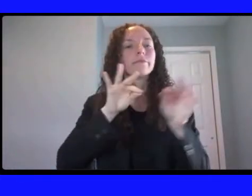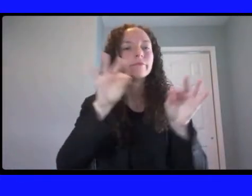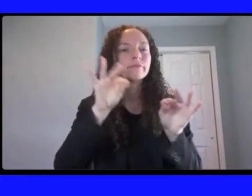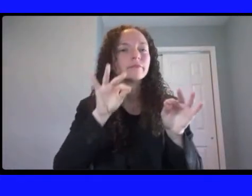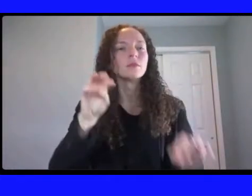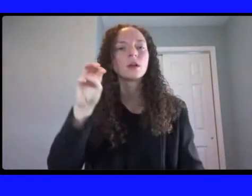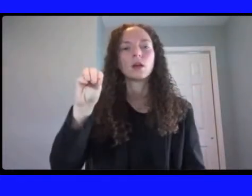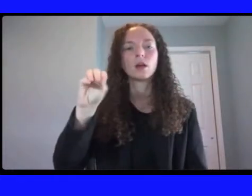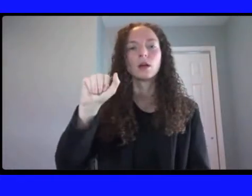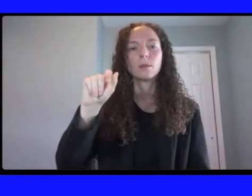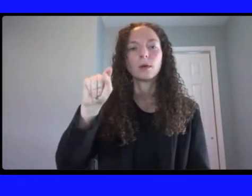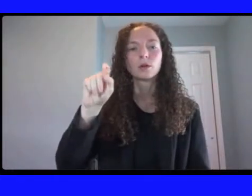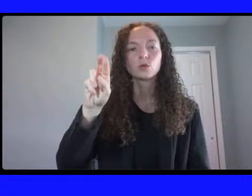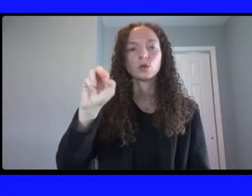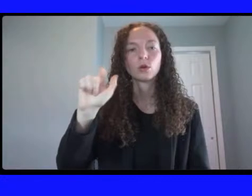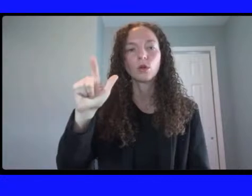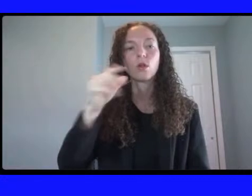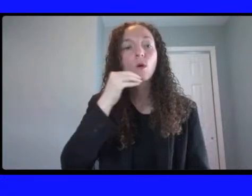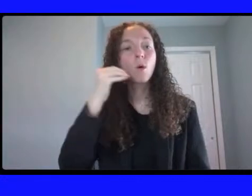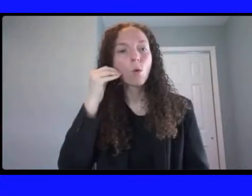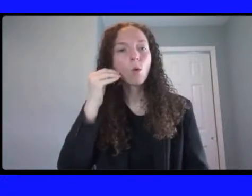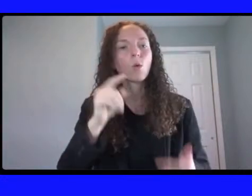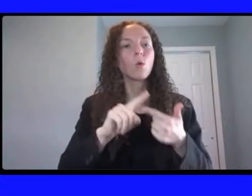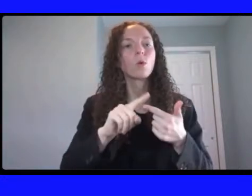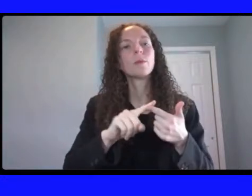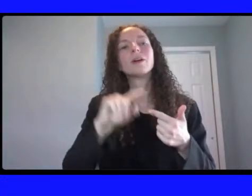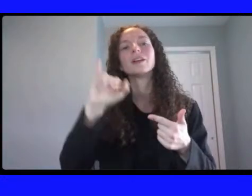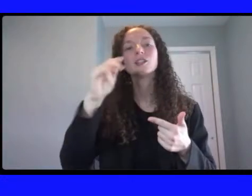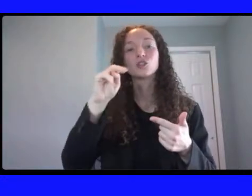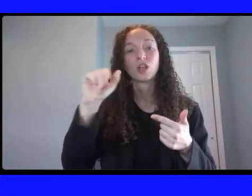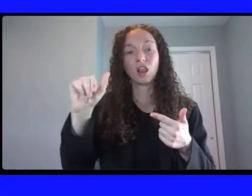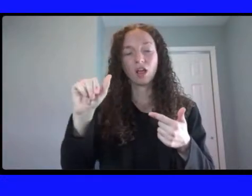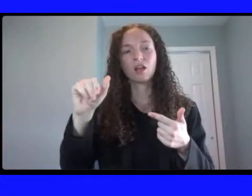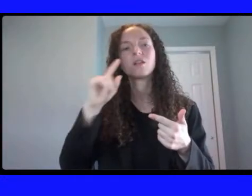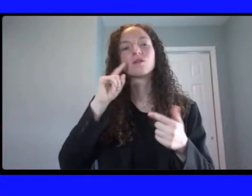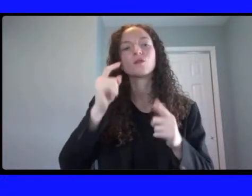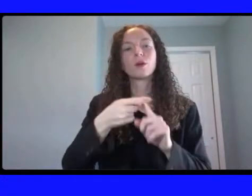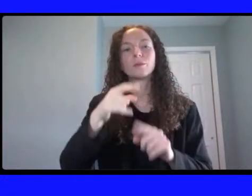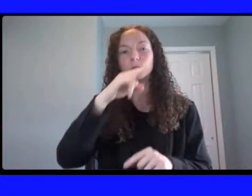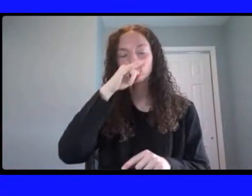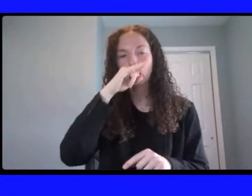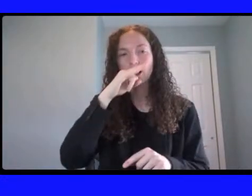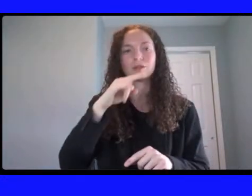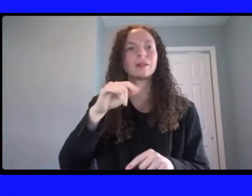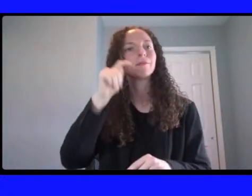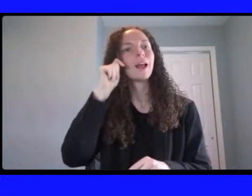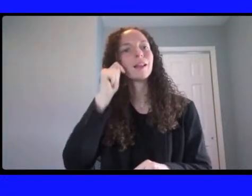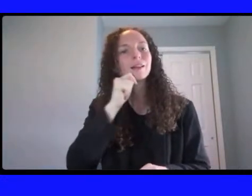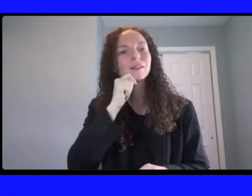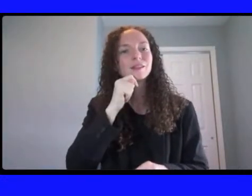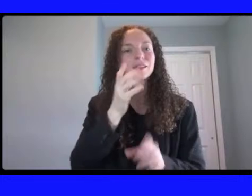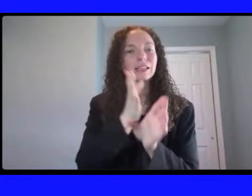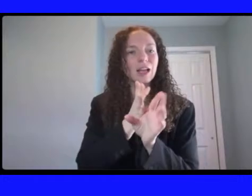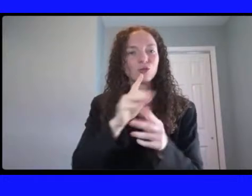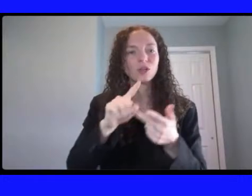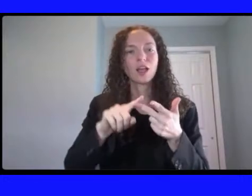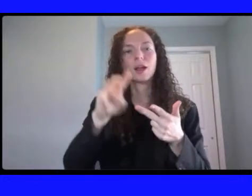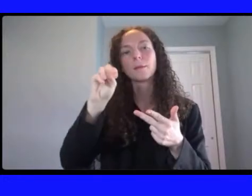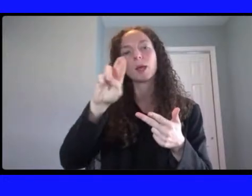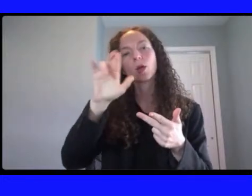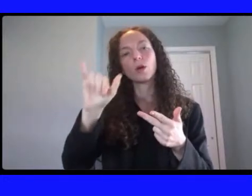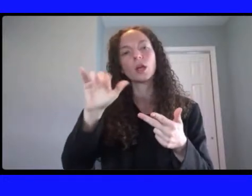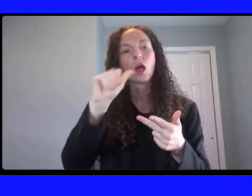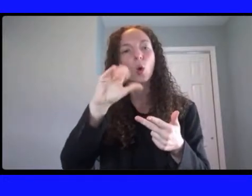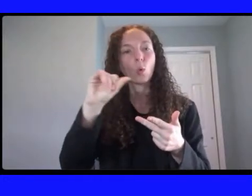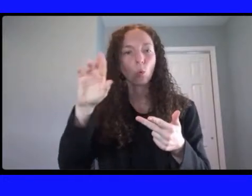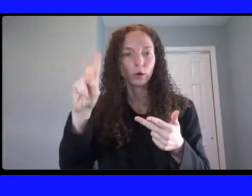morbidity reduction program update, which includes the maternal medical home. And my colleagues, Dr. Haven and Dr.